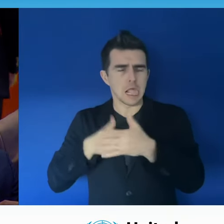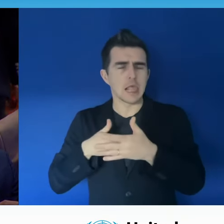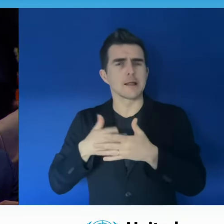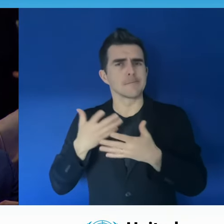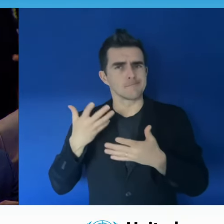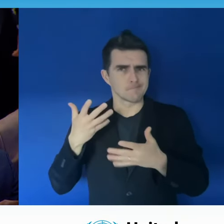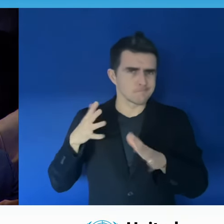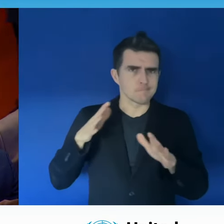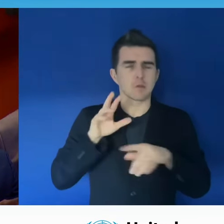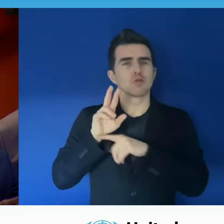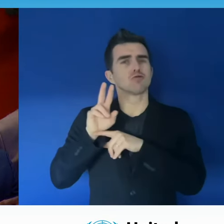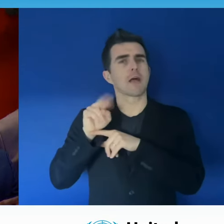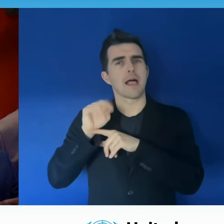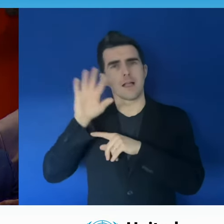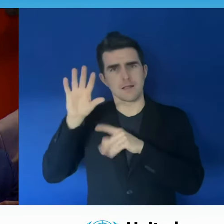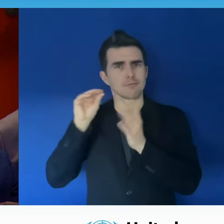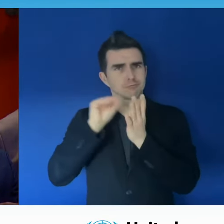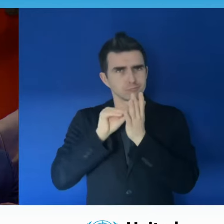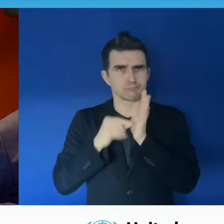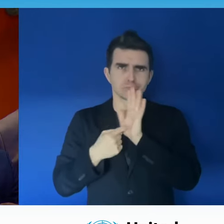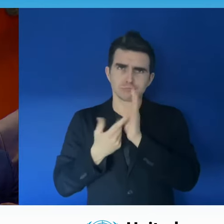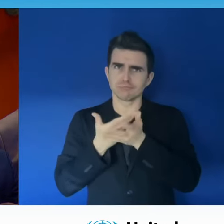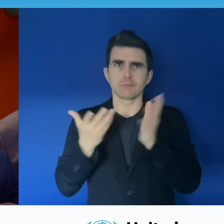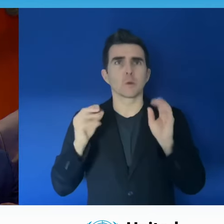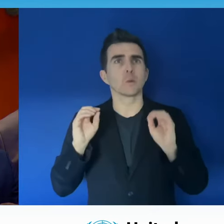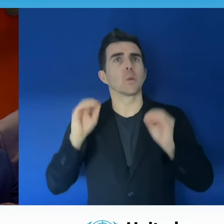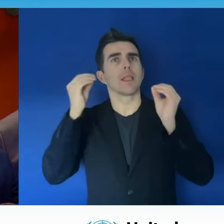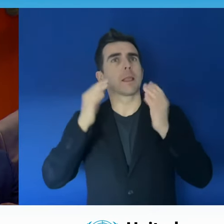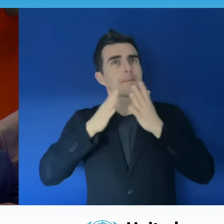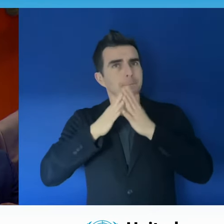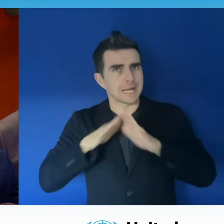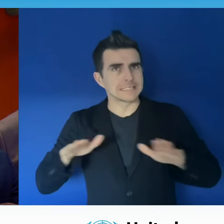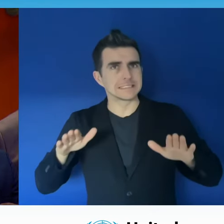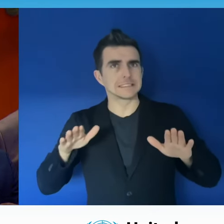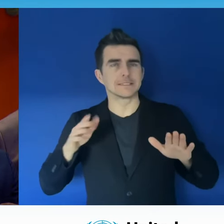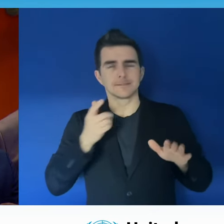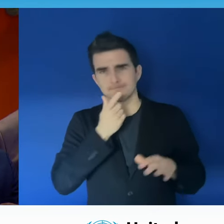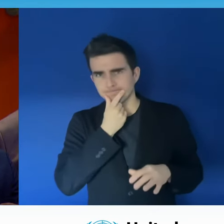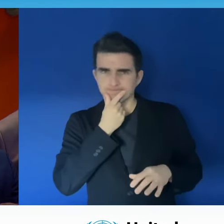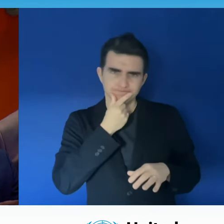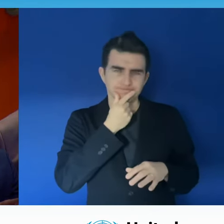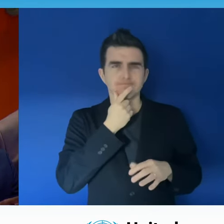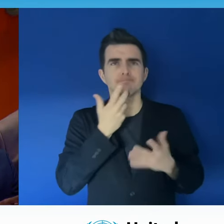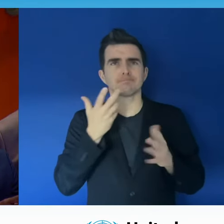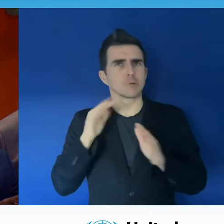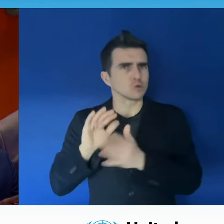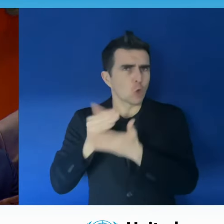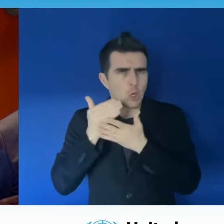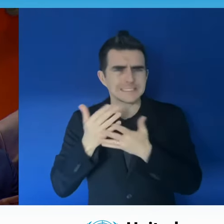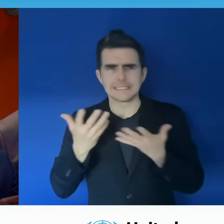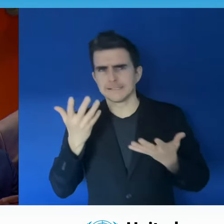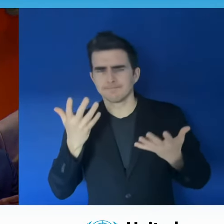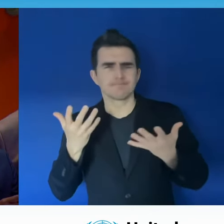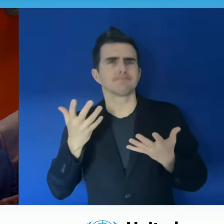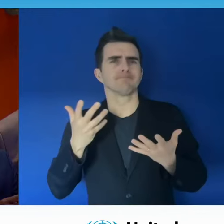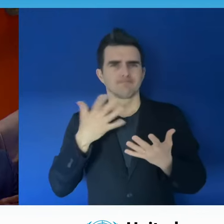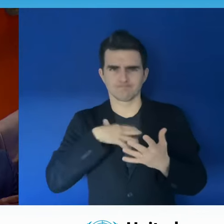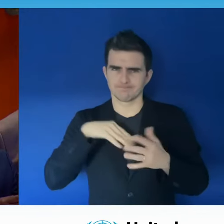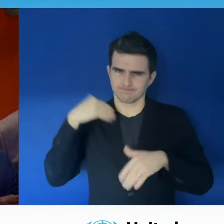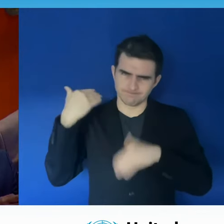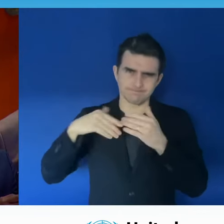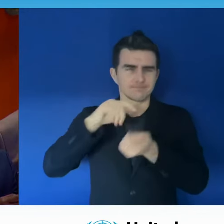for our youth. Our efforts align with the global mandate to amplify youth participation in